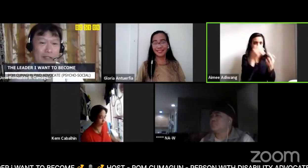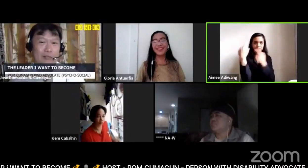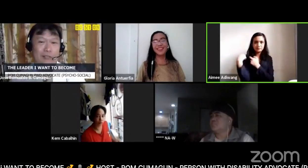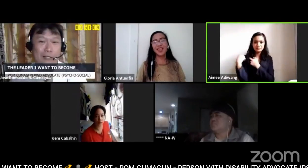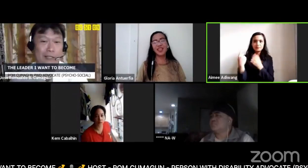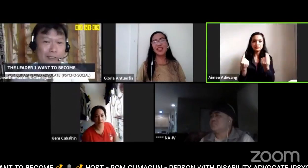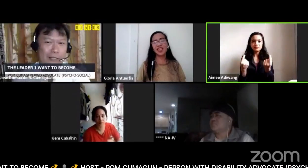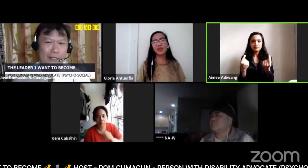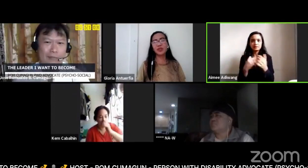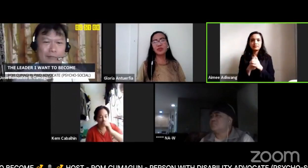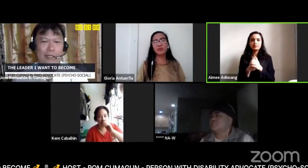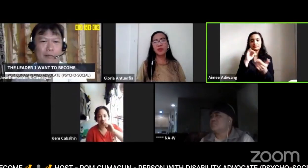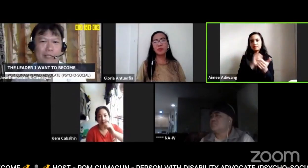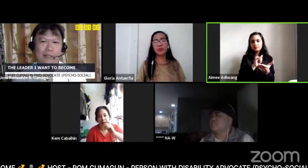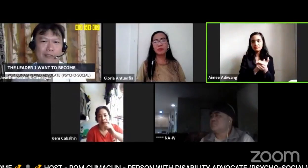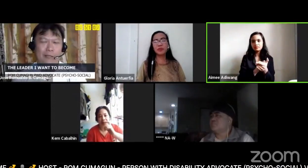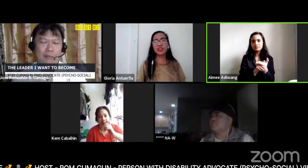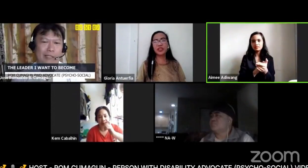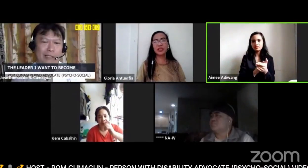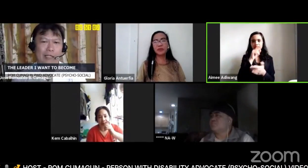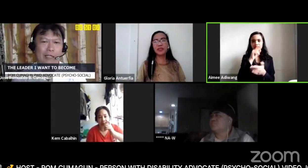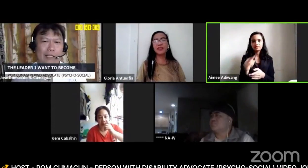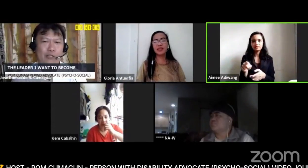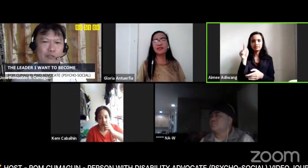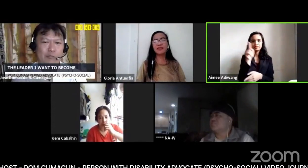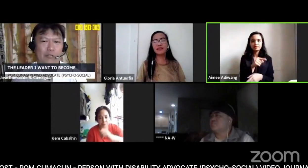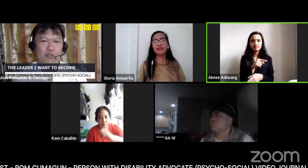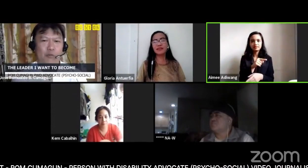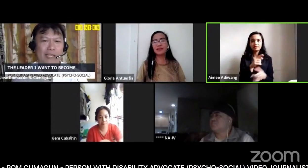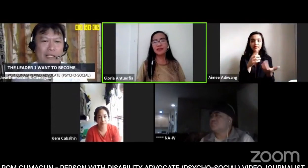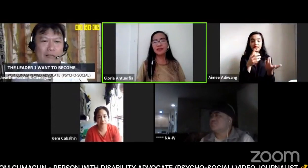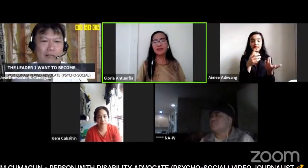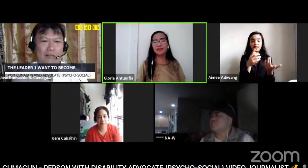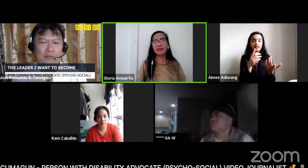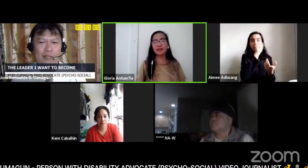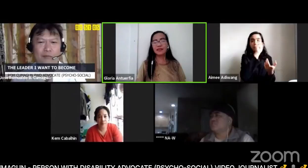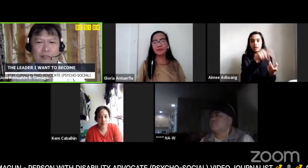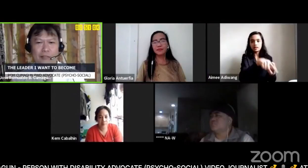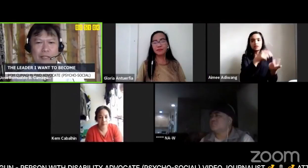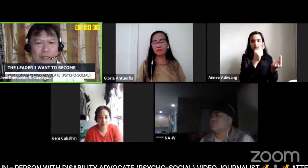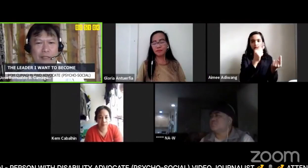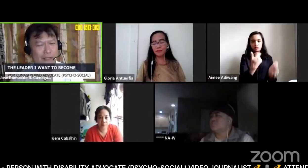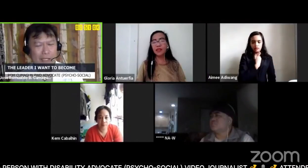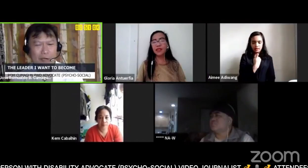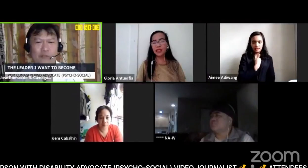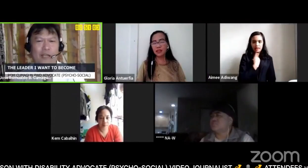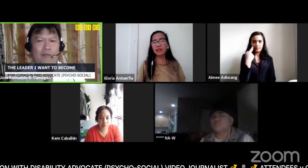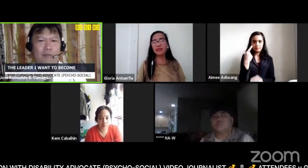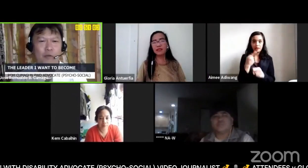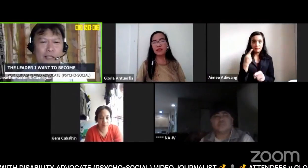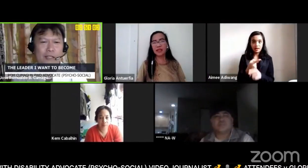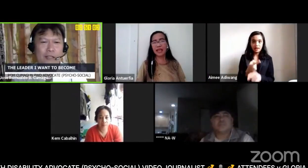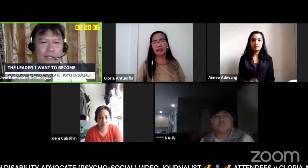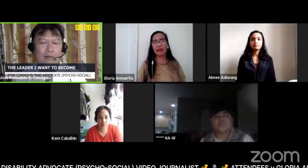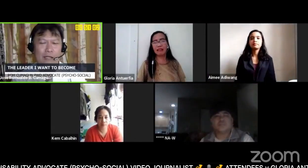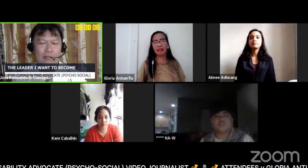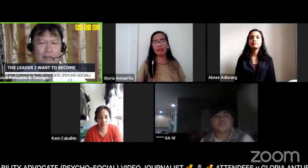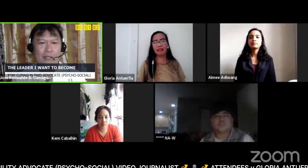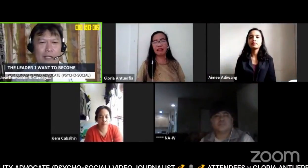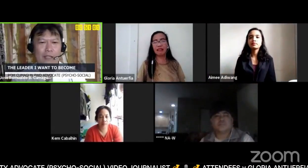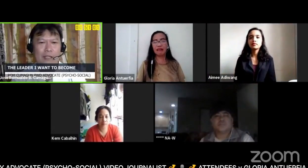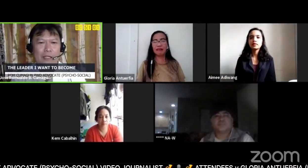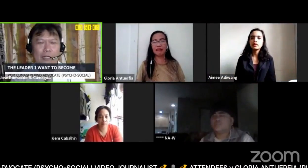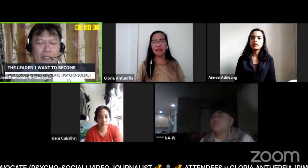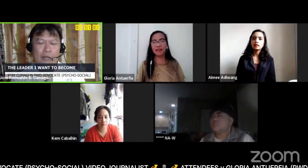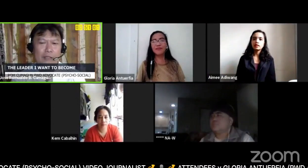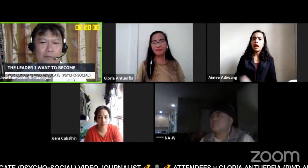think maybe that's the yes, criticism. Okay, sabi personal. Yes, they yes, should be doing it for themselves. They also yes. have a point But in I that way. can.